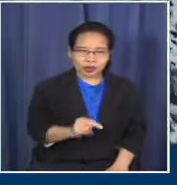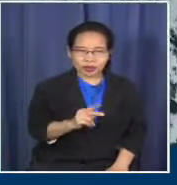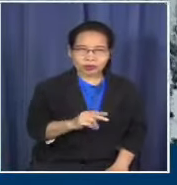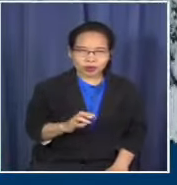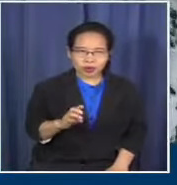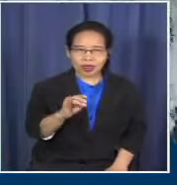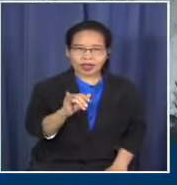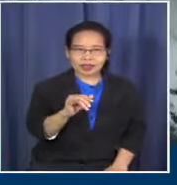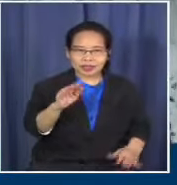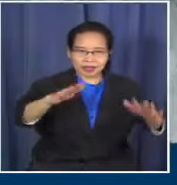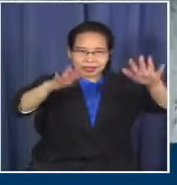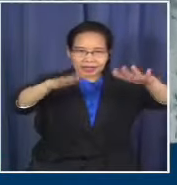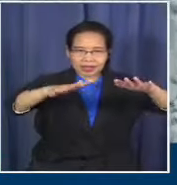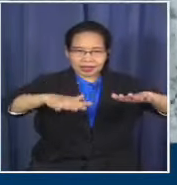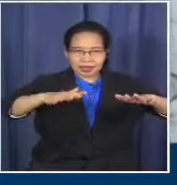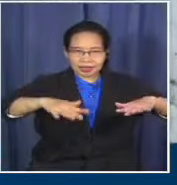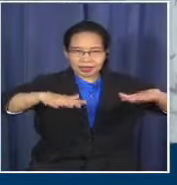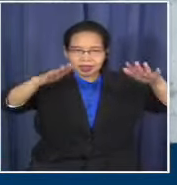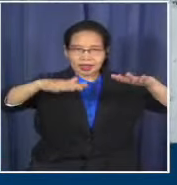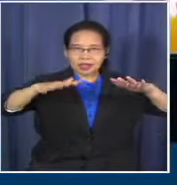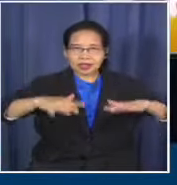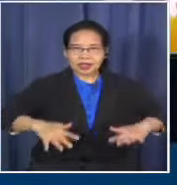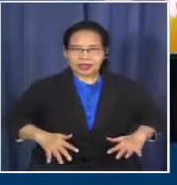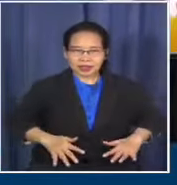Pole, in the North Pole, it is ice.